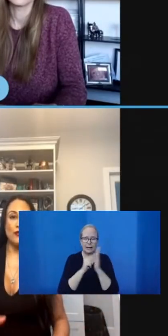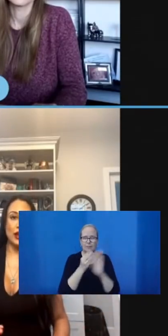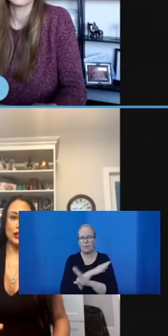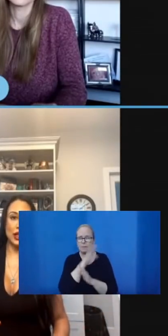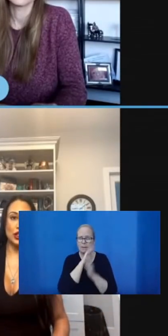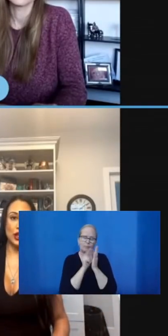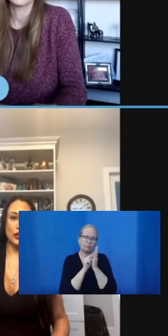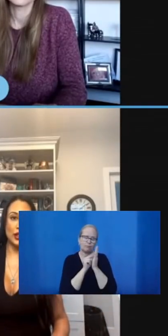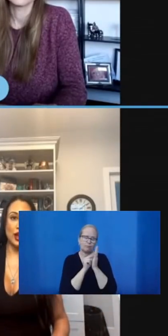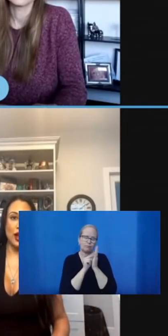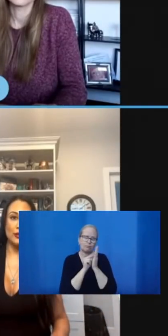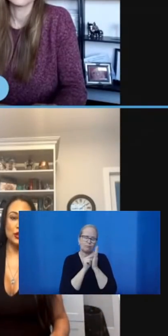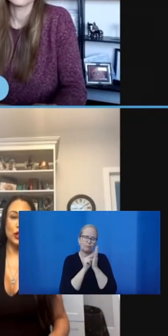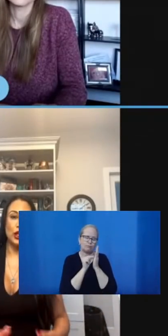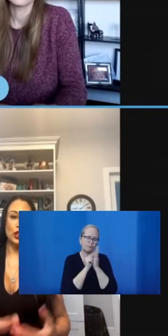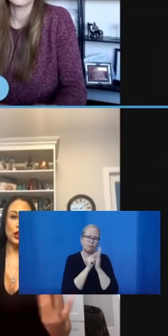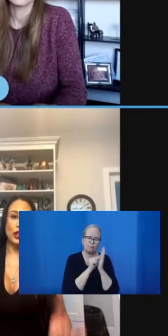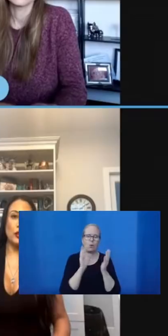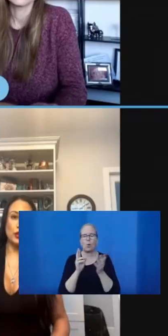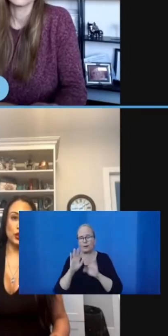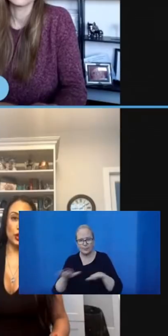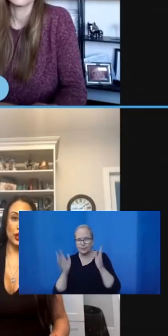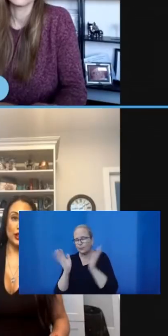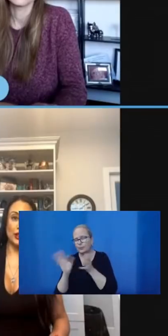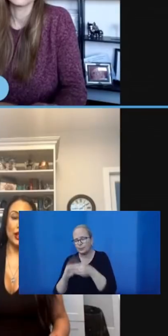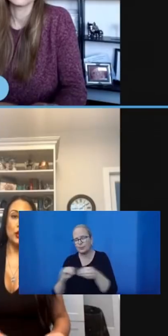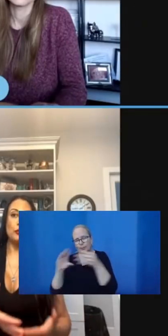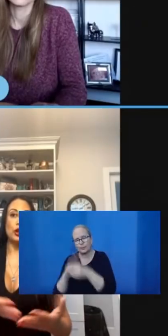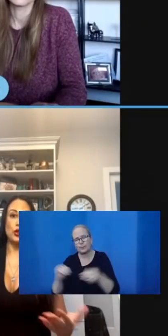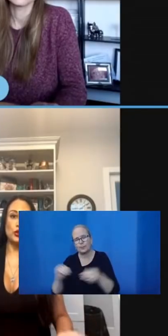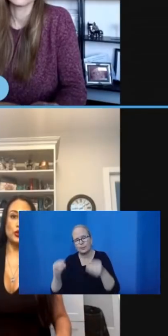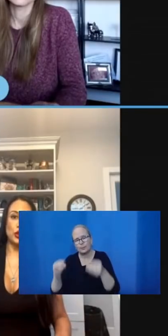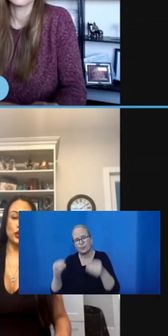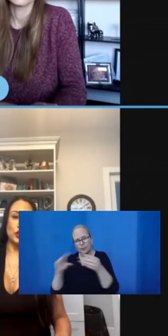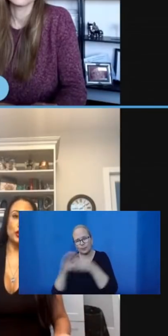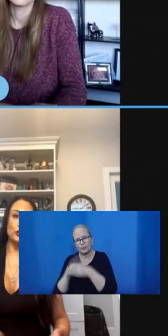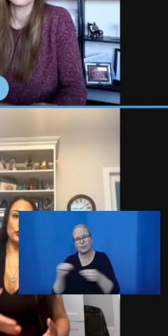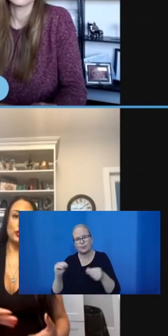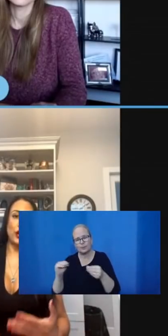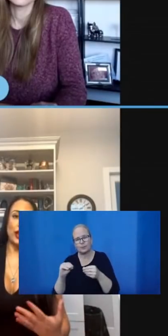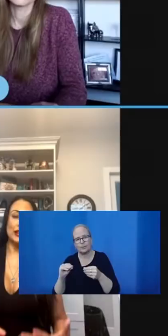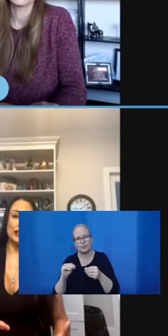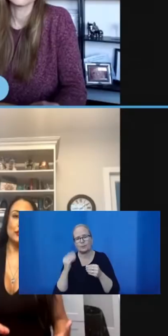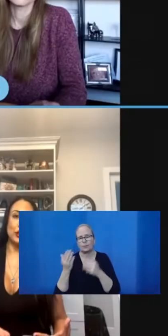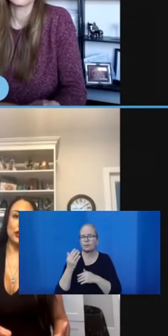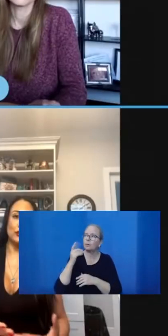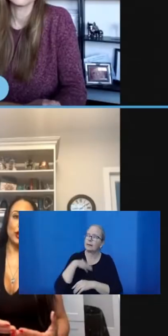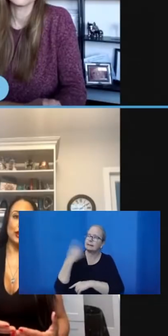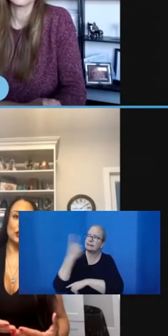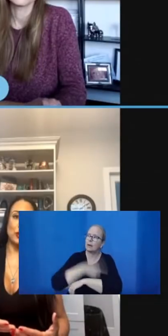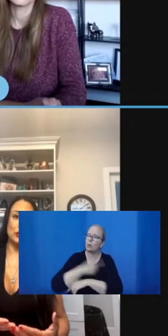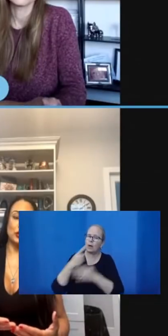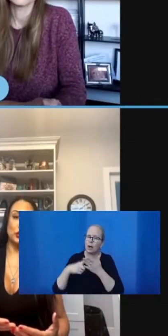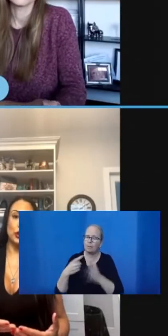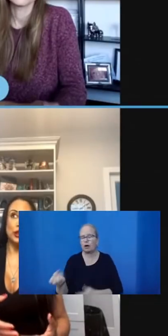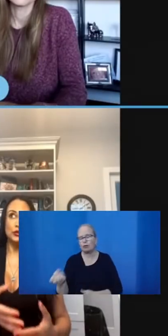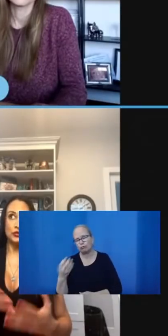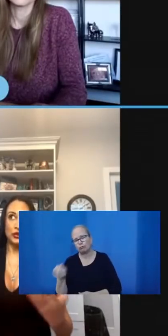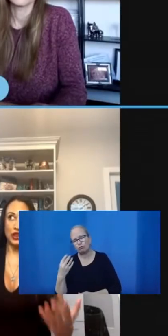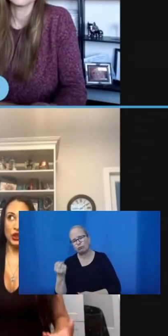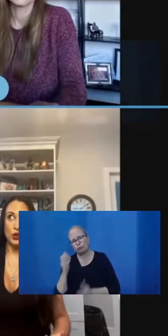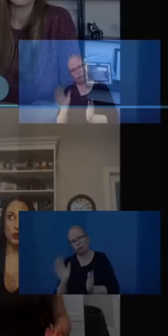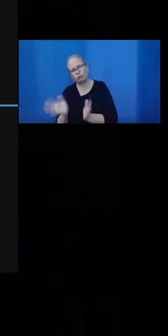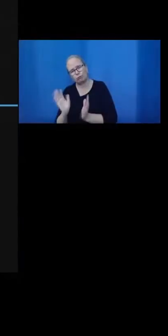then you have that discussion at that time. So creating opportunities, but also structure, provides the ability for us to be able to,